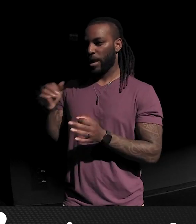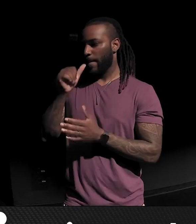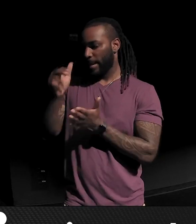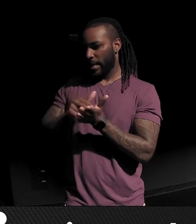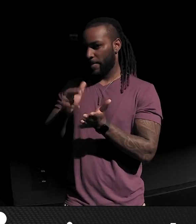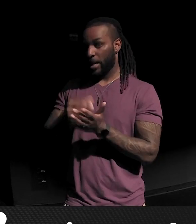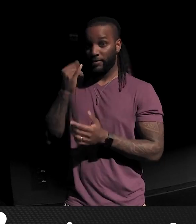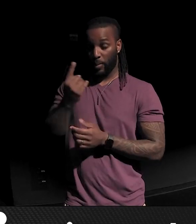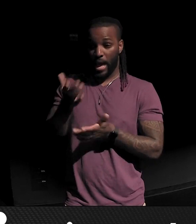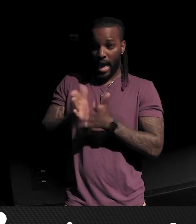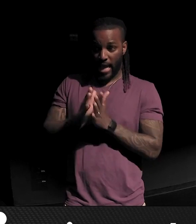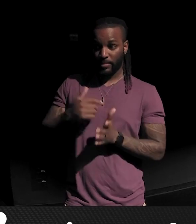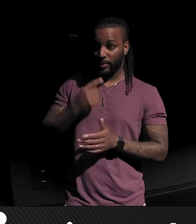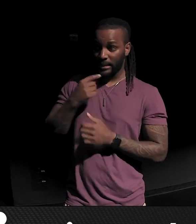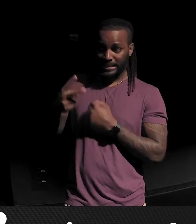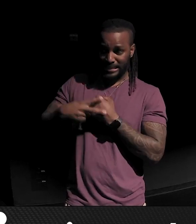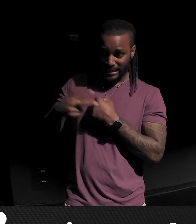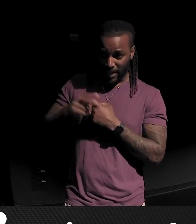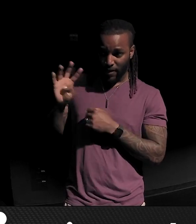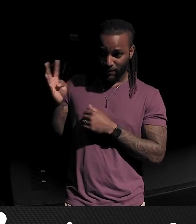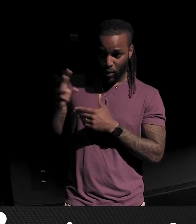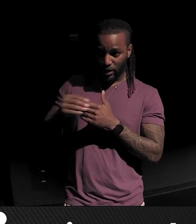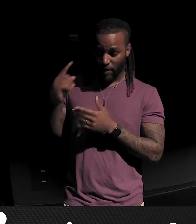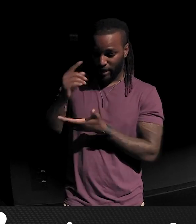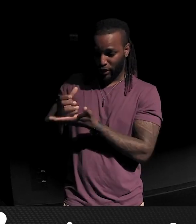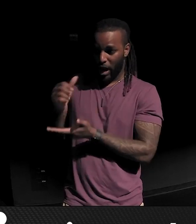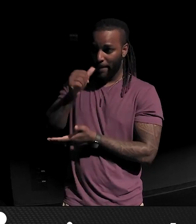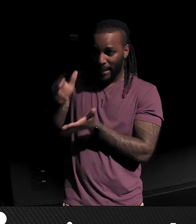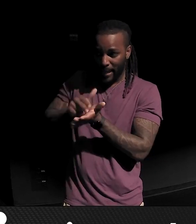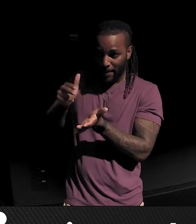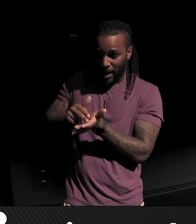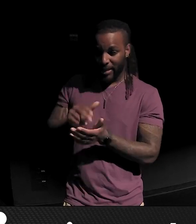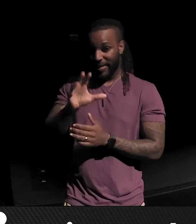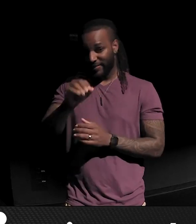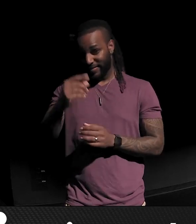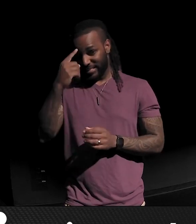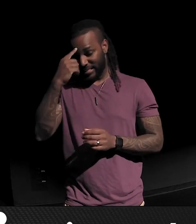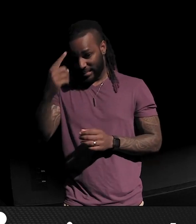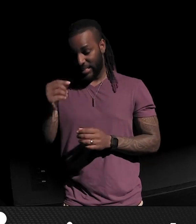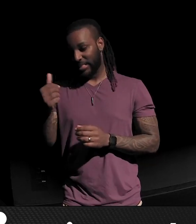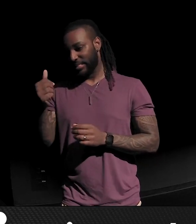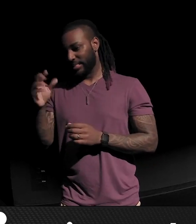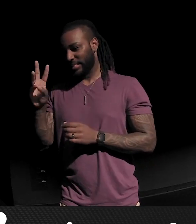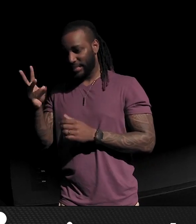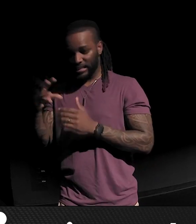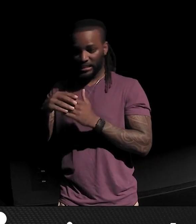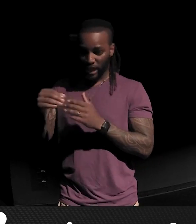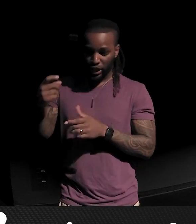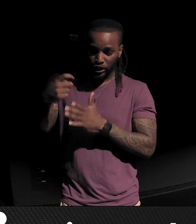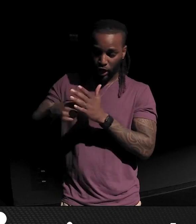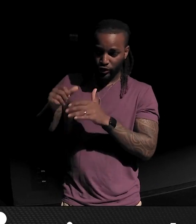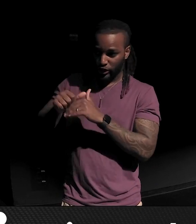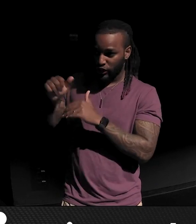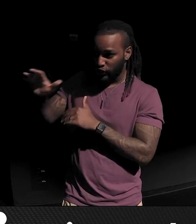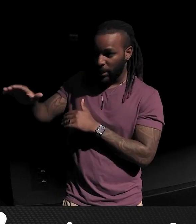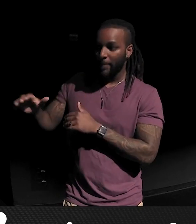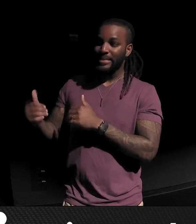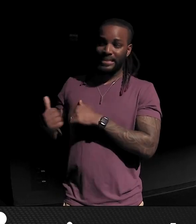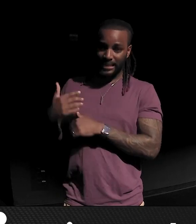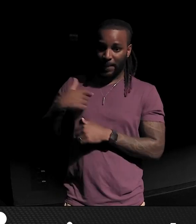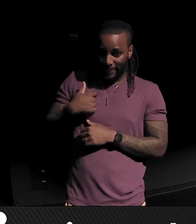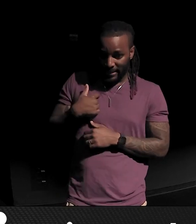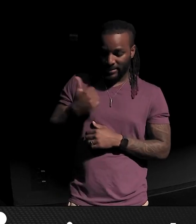I would have said, save your $4 from that jar of peanut butter and the 50 cents you put on the top and the $10, the $6 it cost you to ship it, and send me